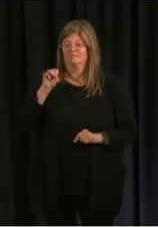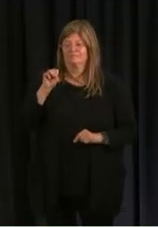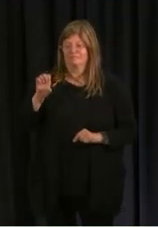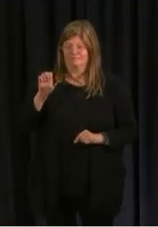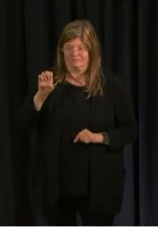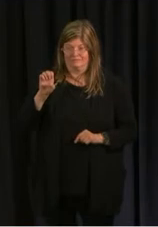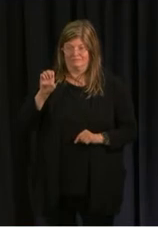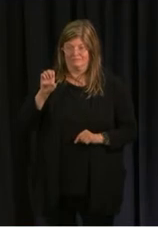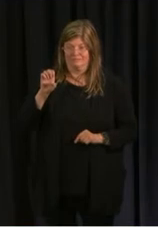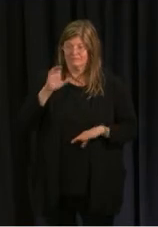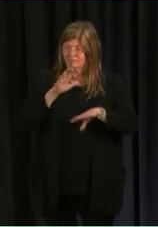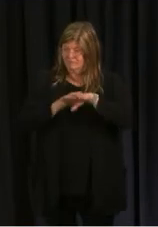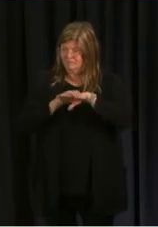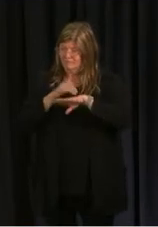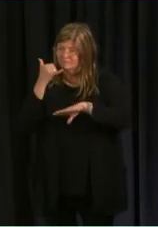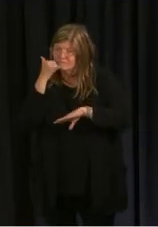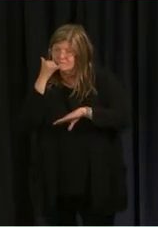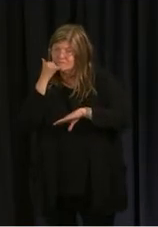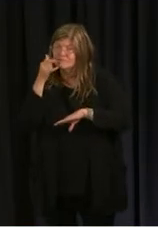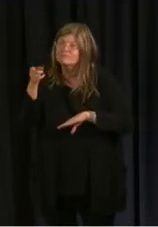is unmuted.